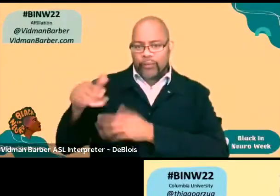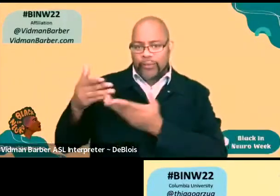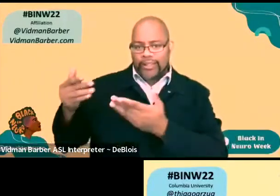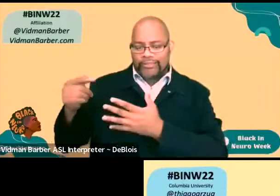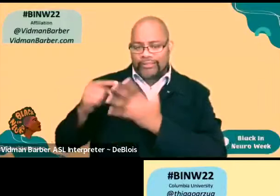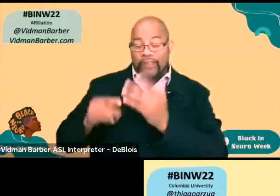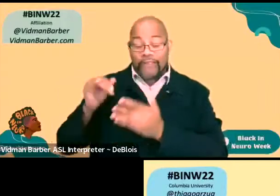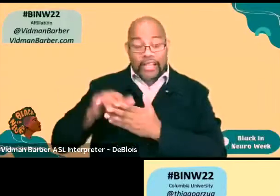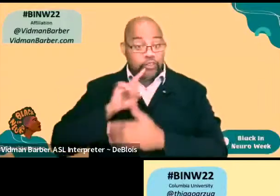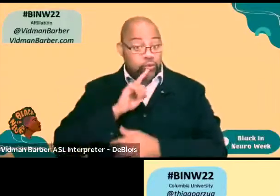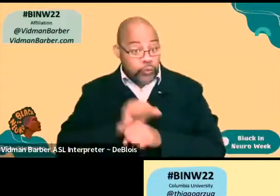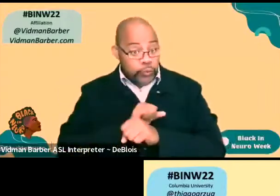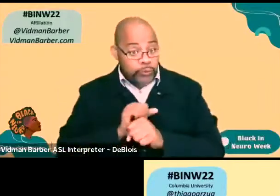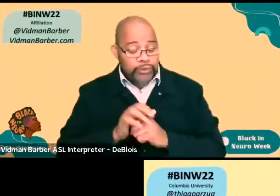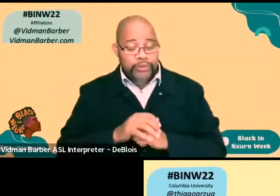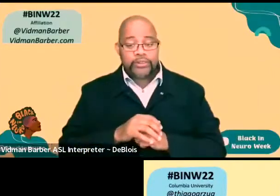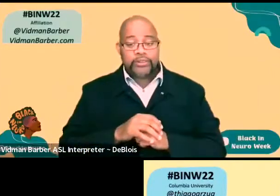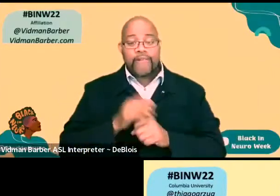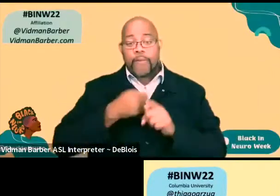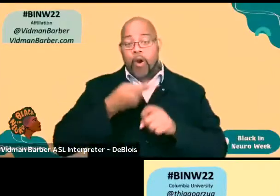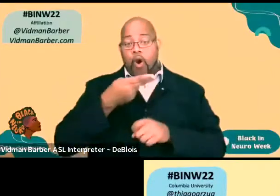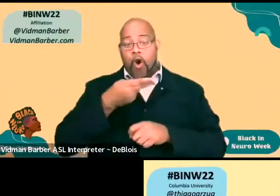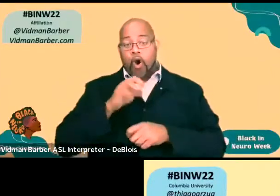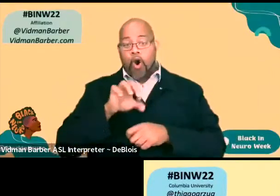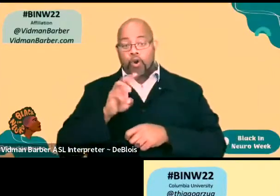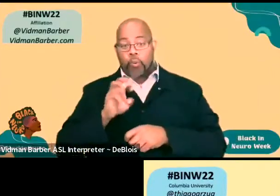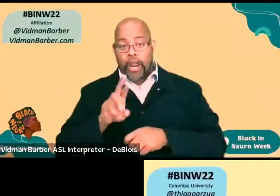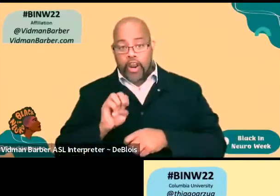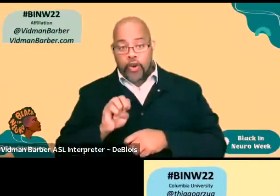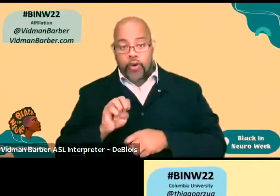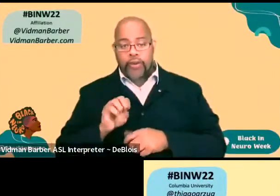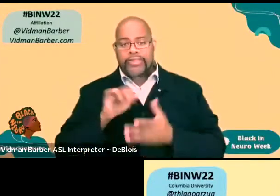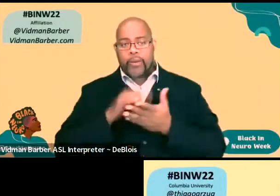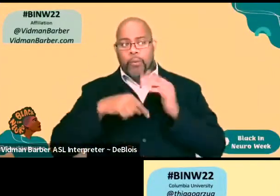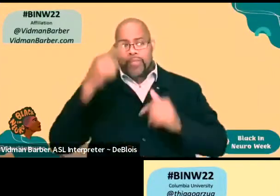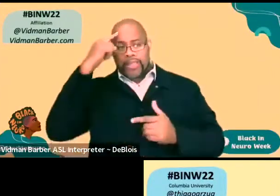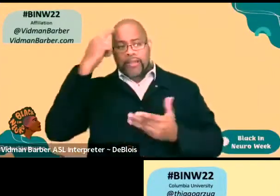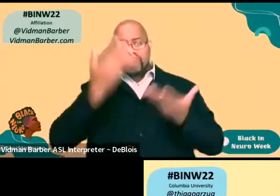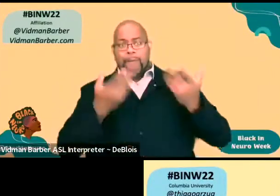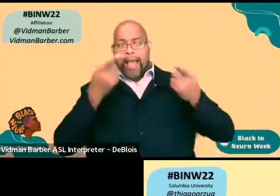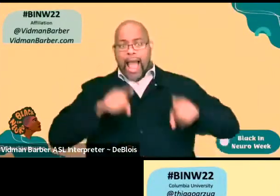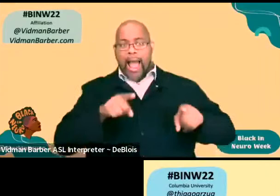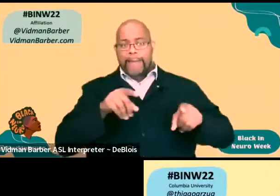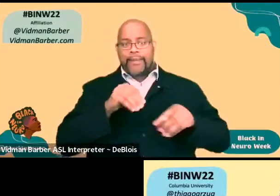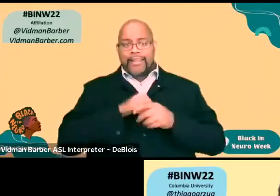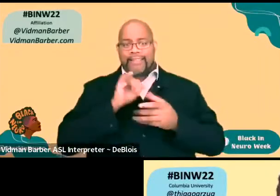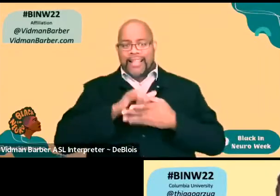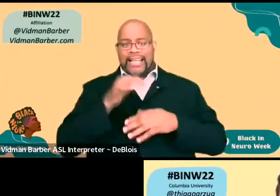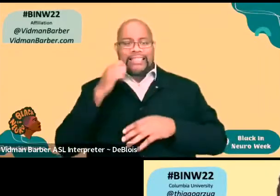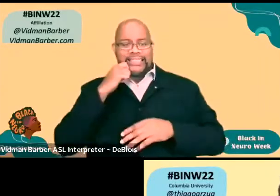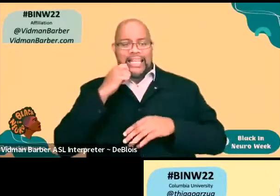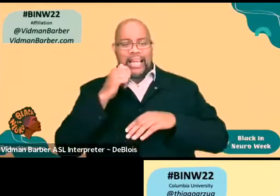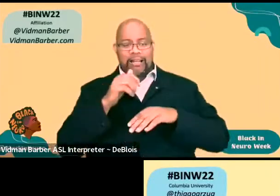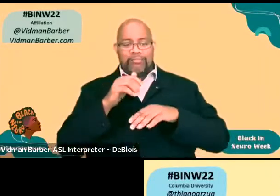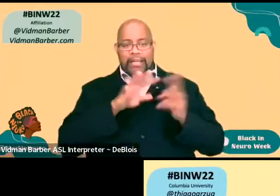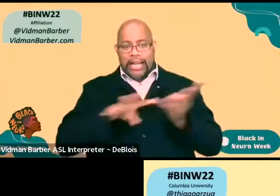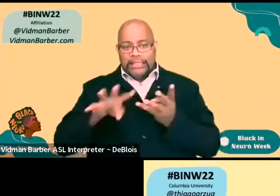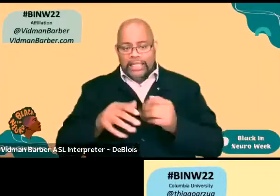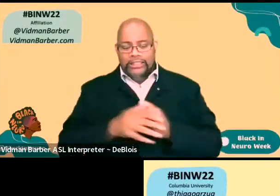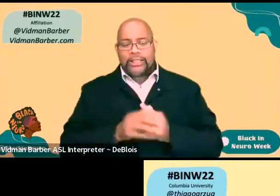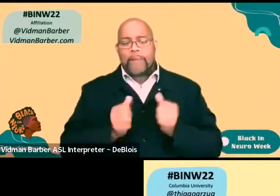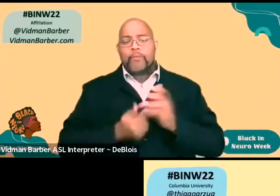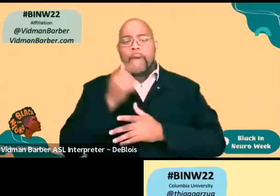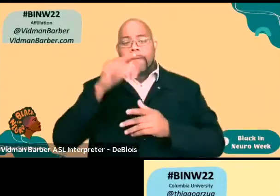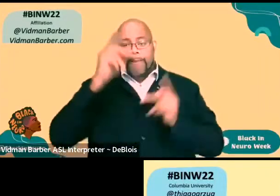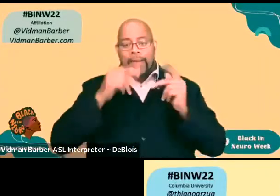right? So this is true for the hardware stuff. And that's what we think is probably happening in the skin conductance world. The majority of